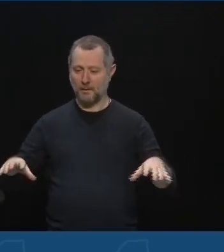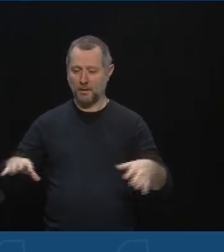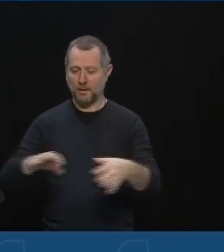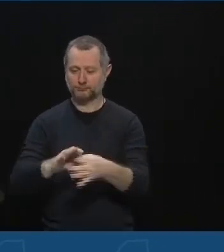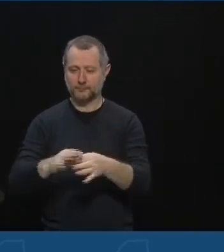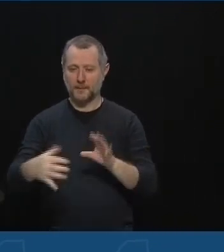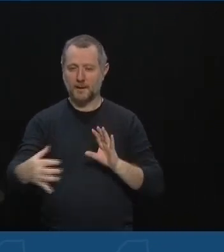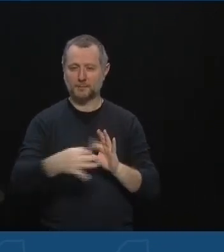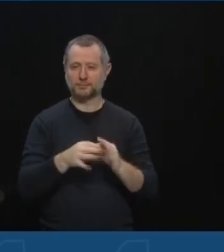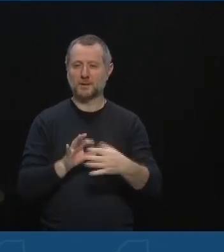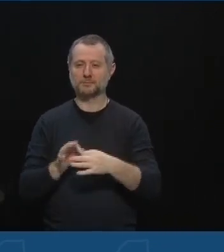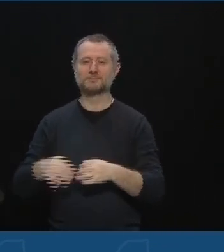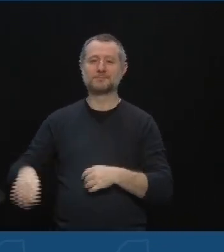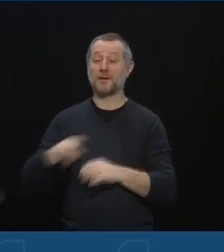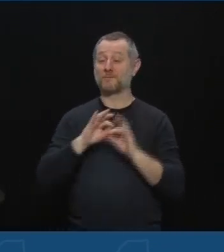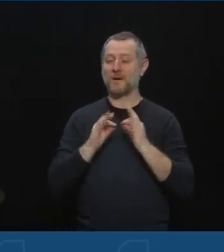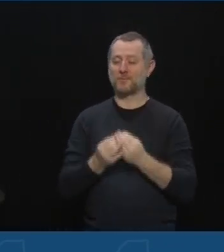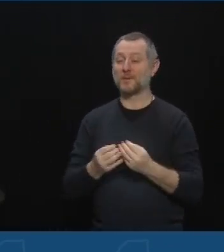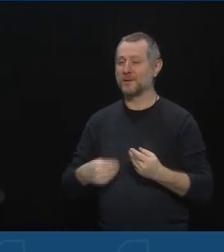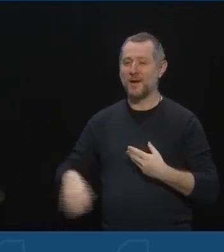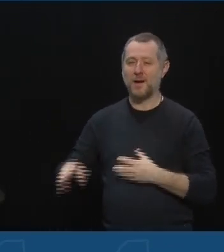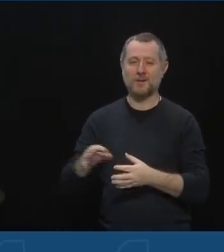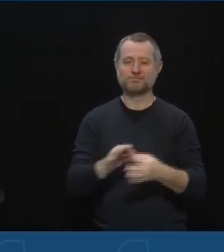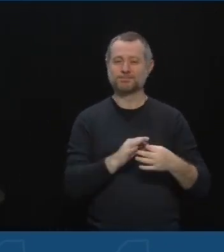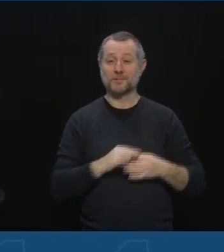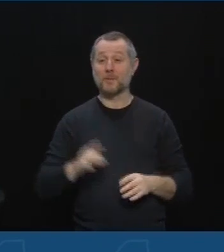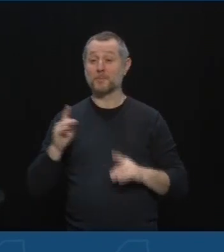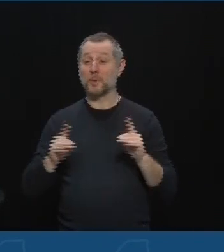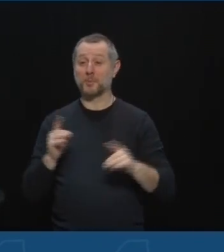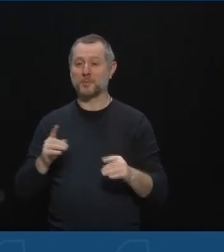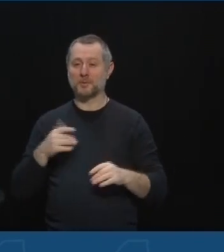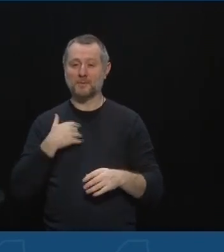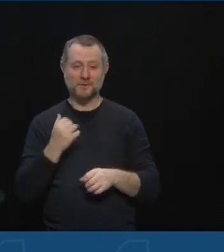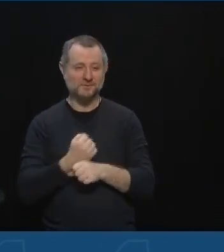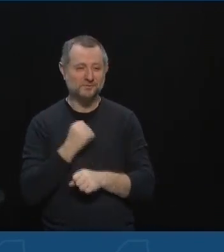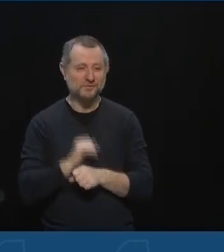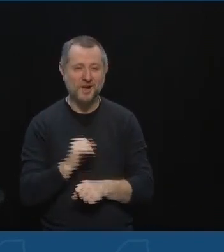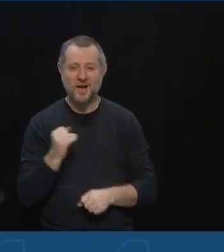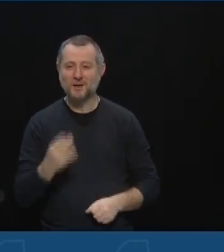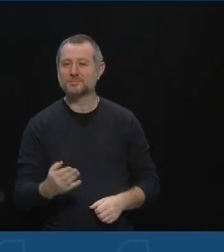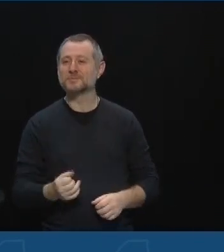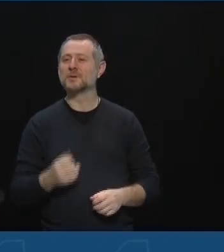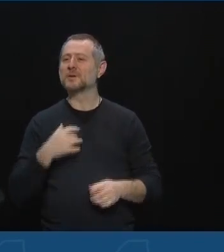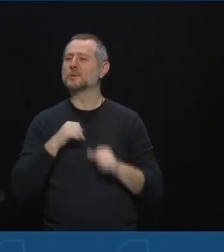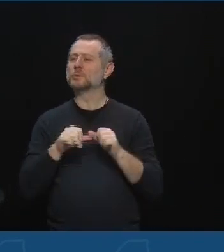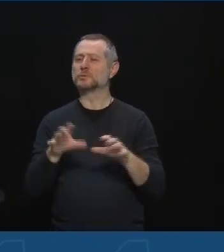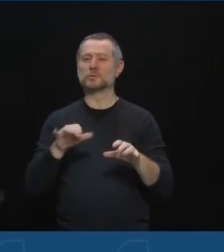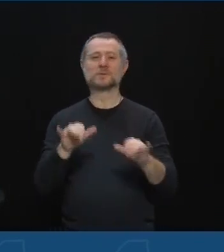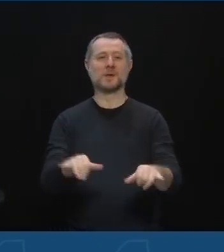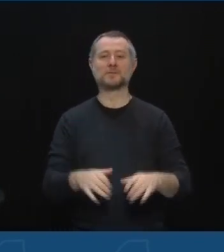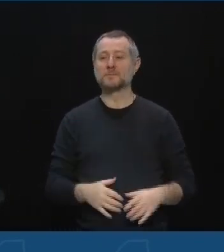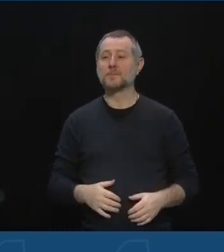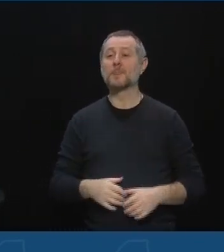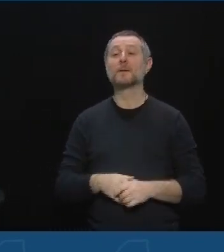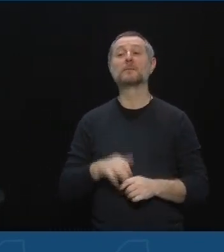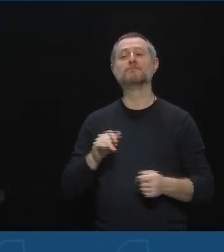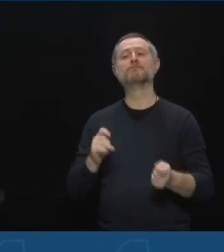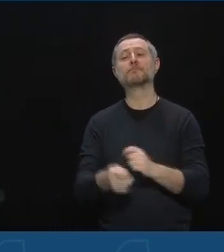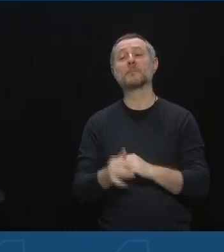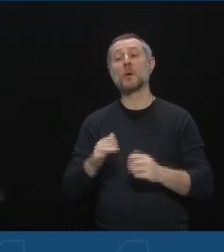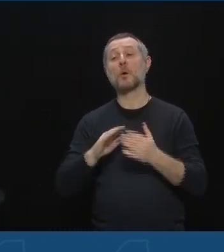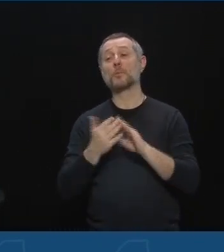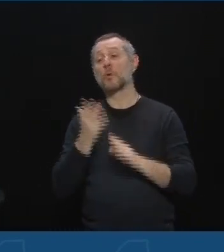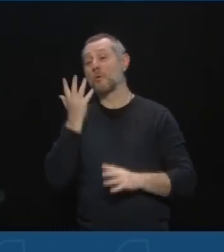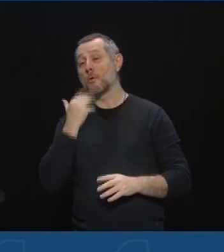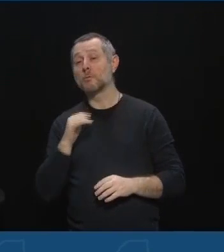connects families at the end of a workday, it connects people to their jobs, and let's continue to do that. And particularly communities of color that have been